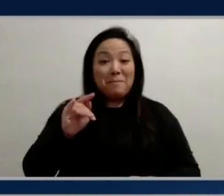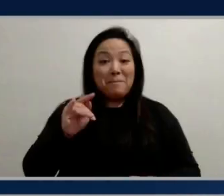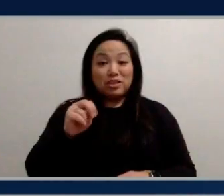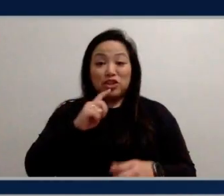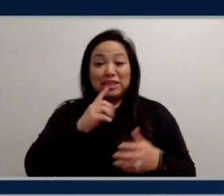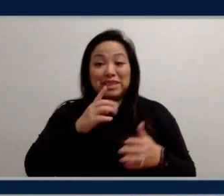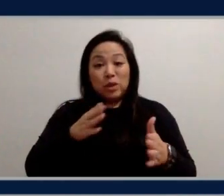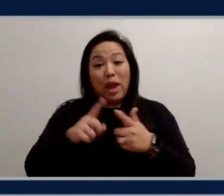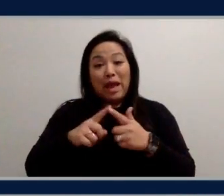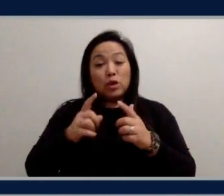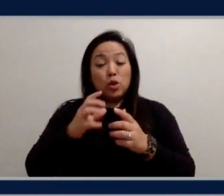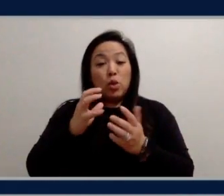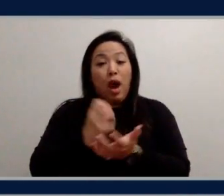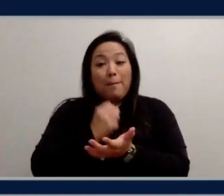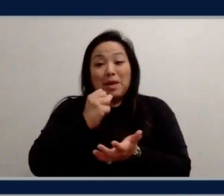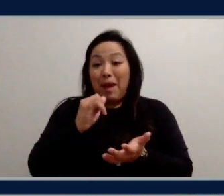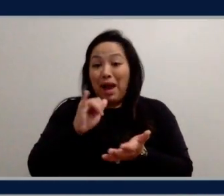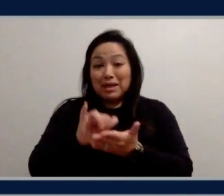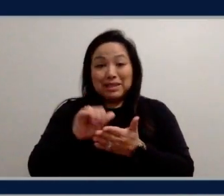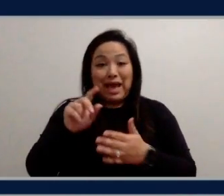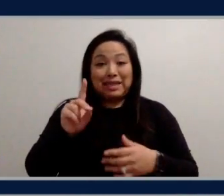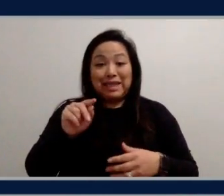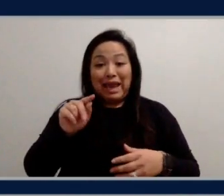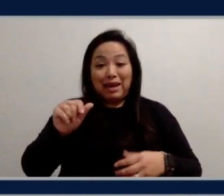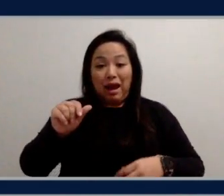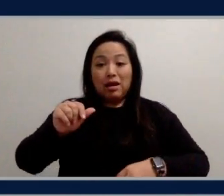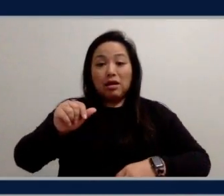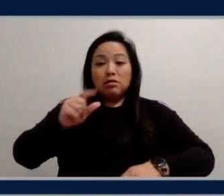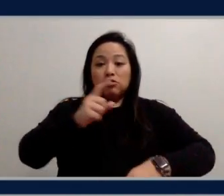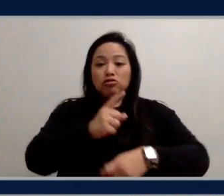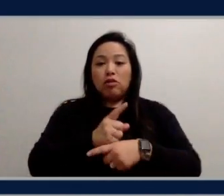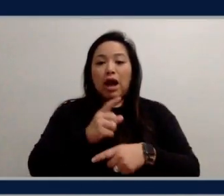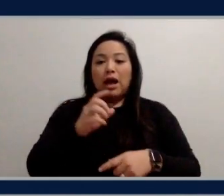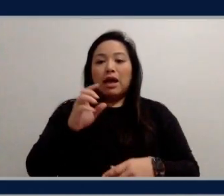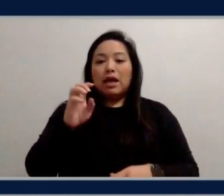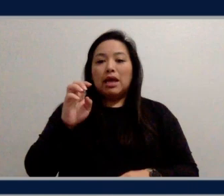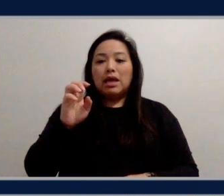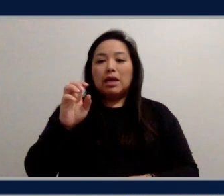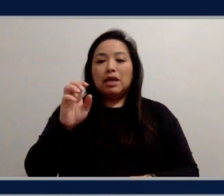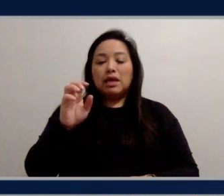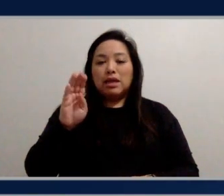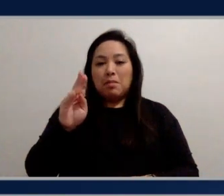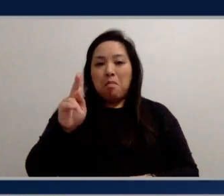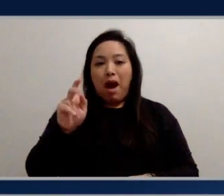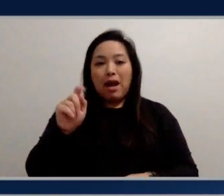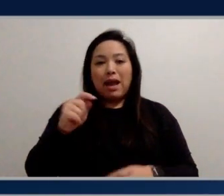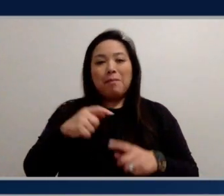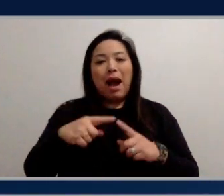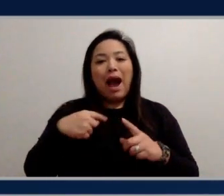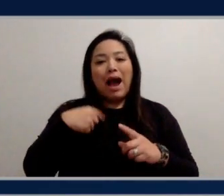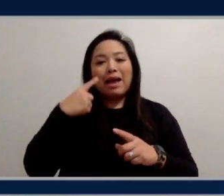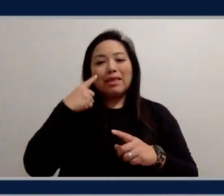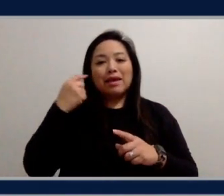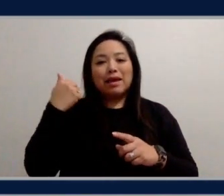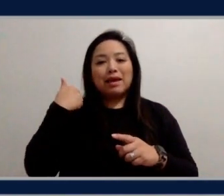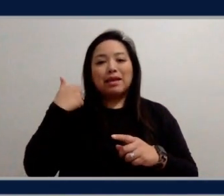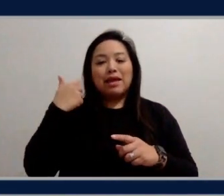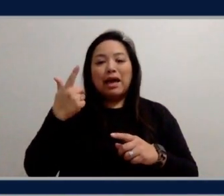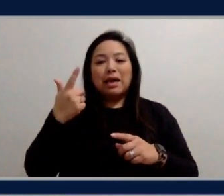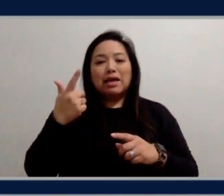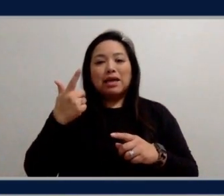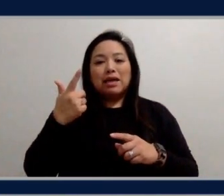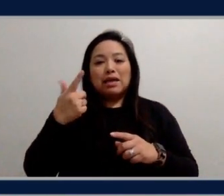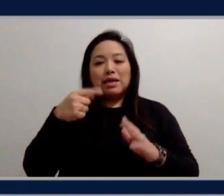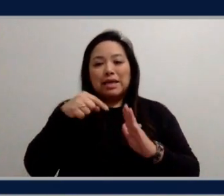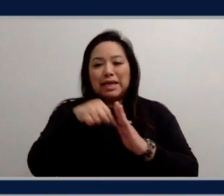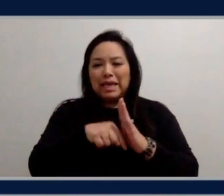optimize the data in the S3 bucket. Yeah. I'm thinking back in the old days, this is a terrible reference, but almost like defragging a hard drive, right? Am I thinking